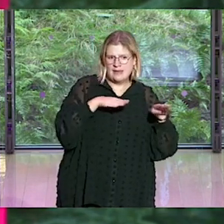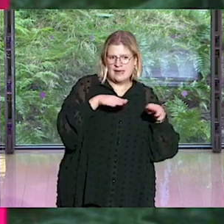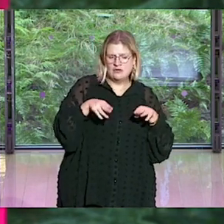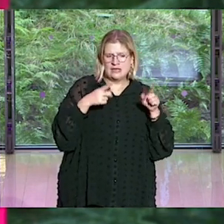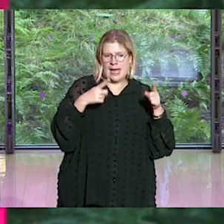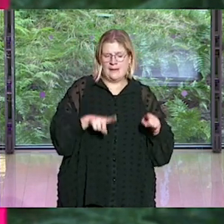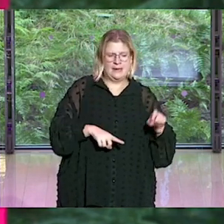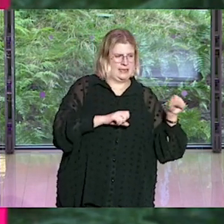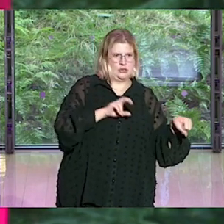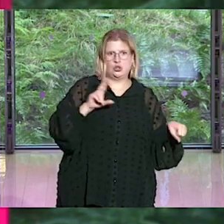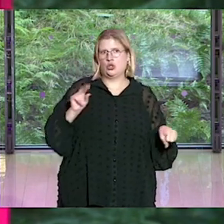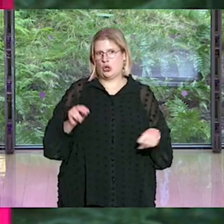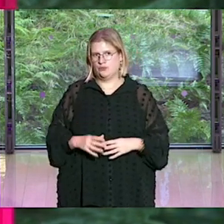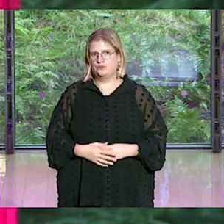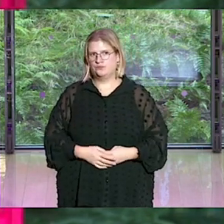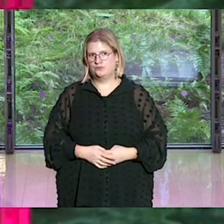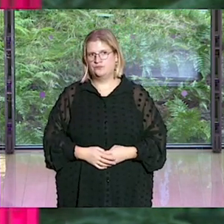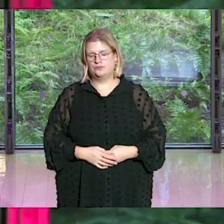happening.